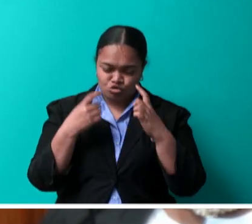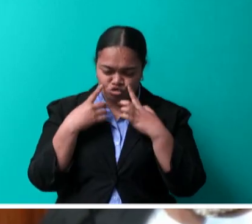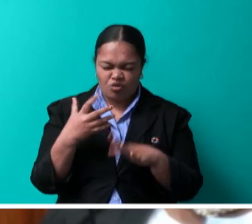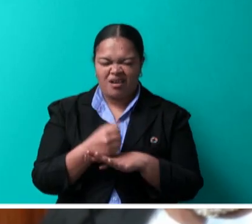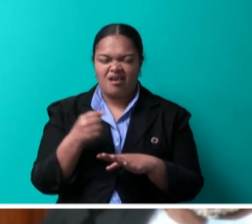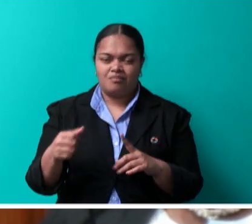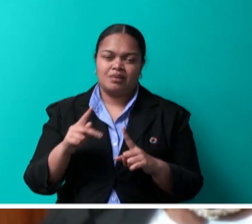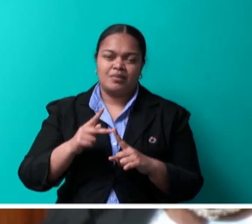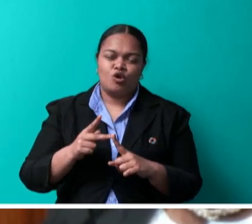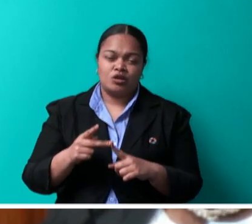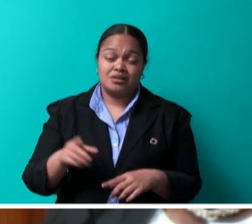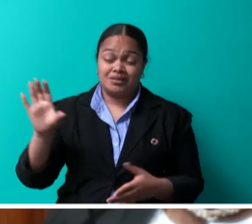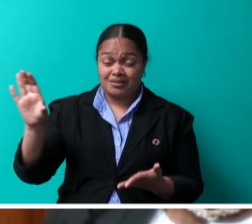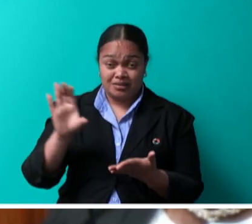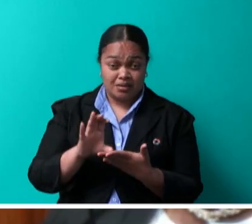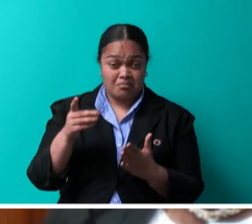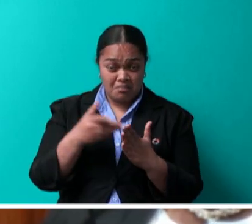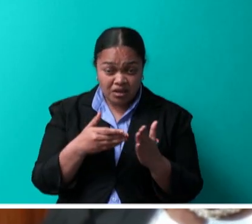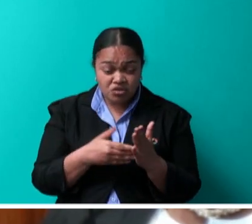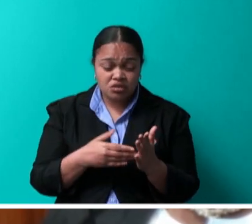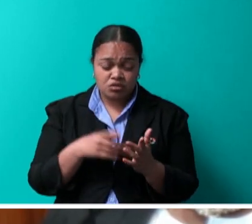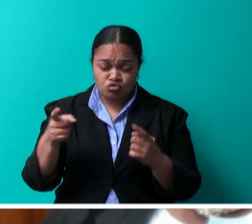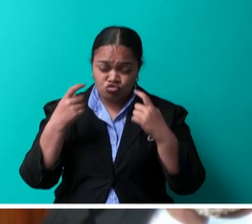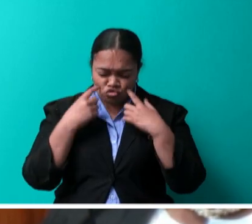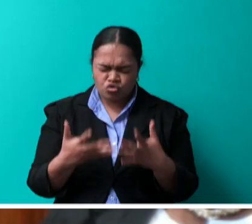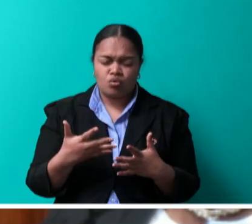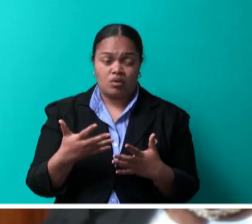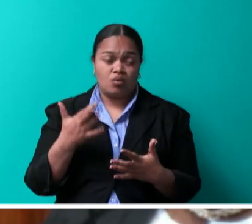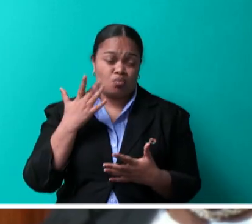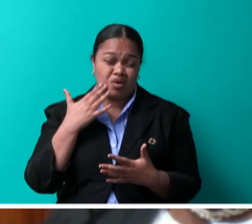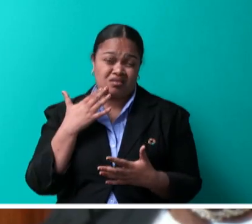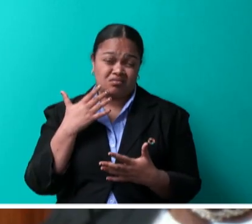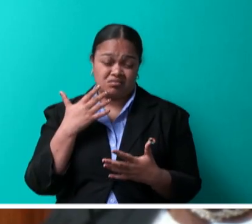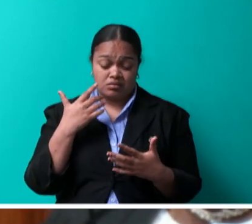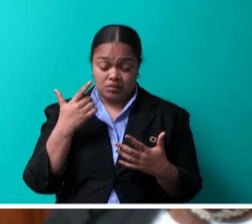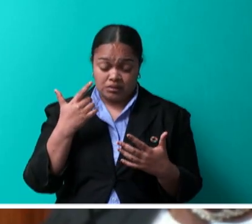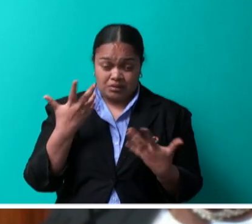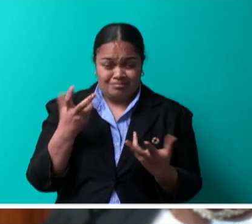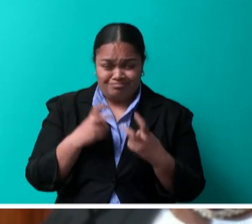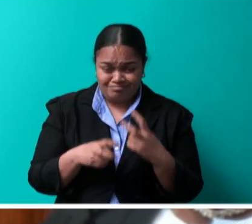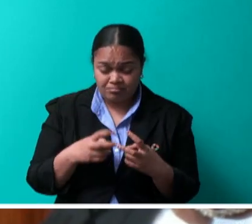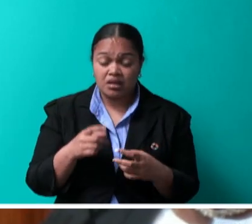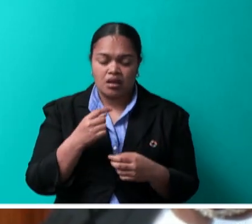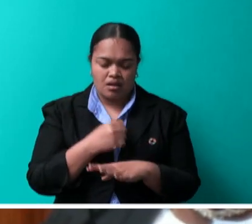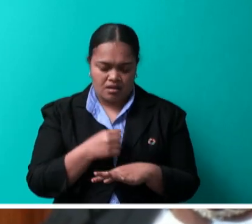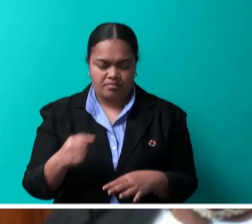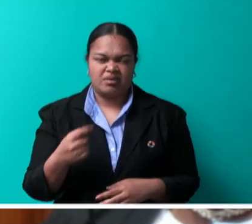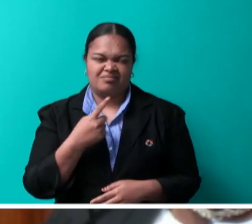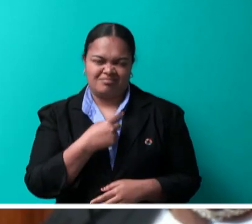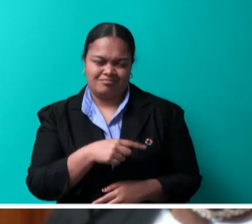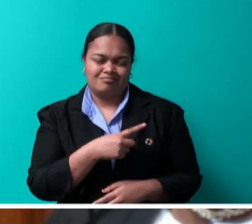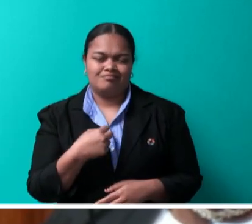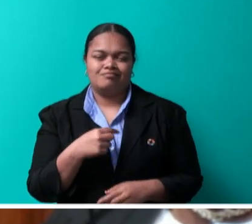priorities. This budget demonstrates that even during fiscal discipline, government remains committed to protecting